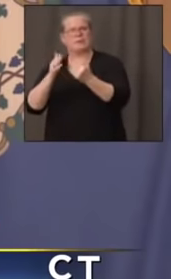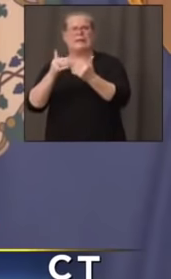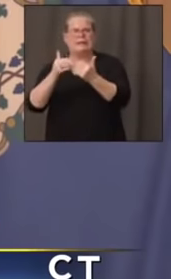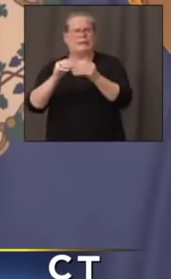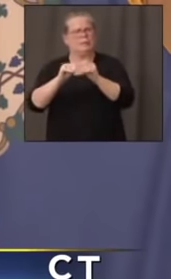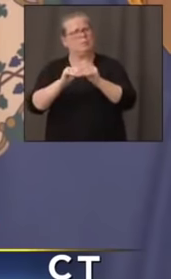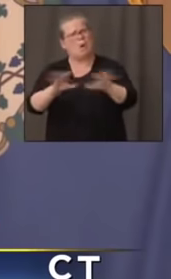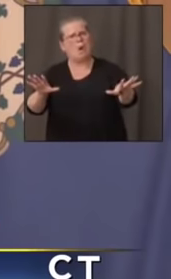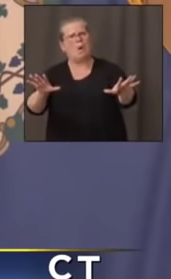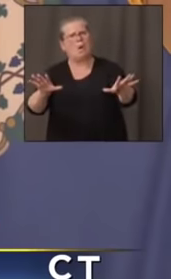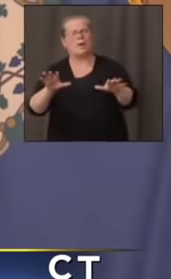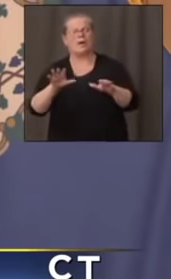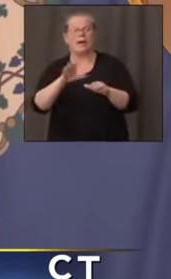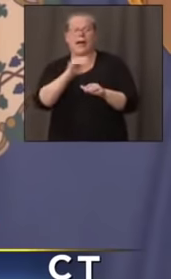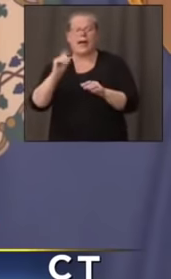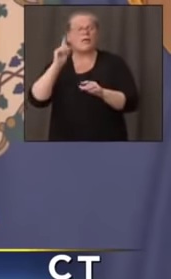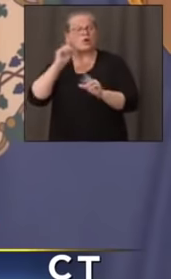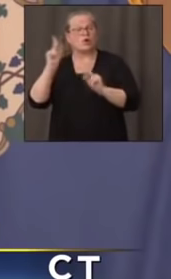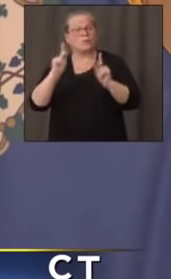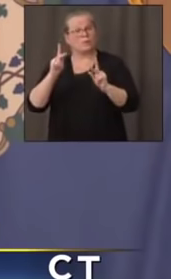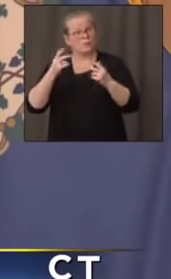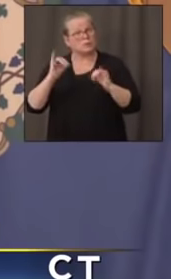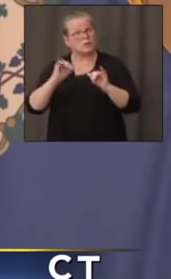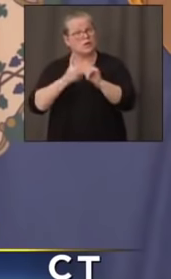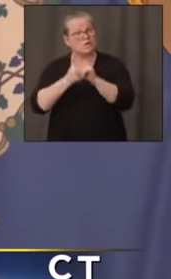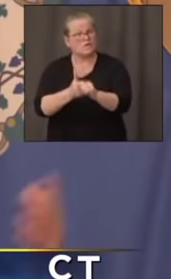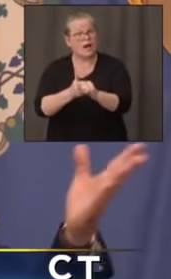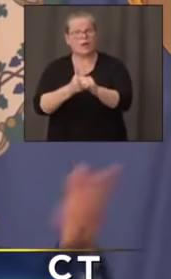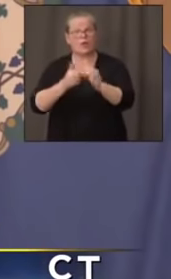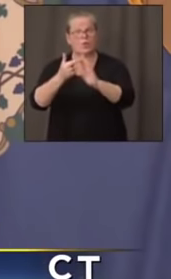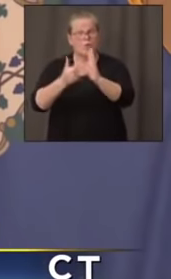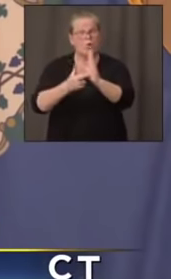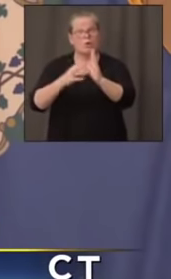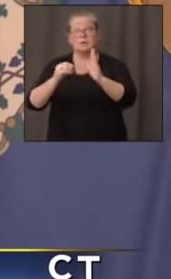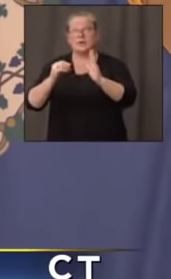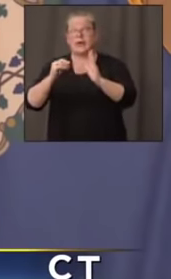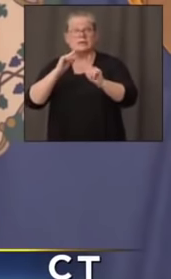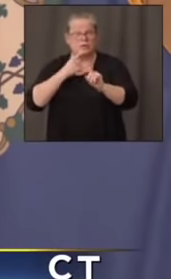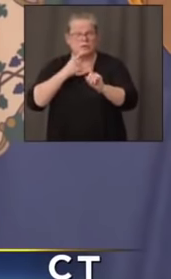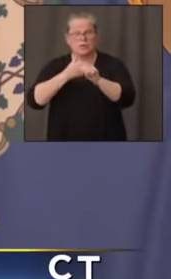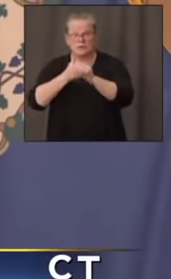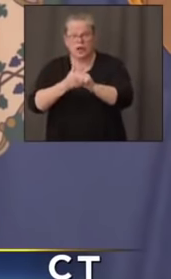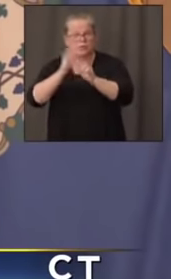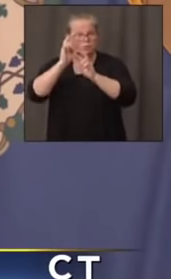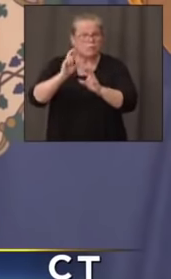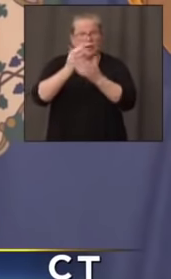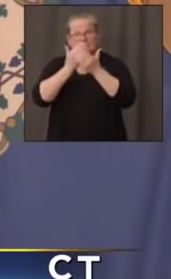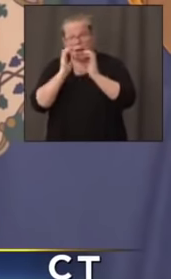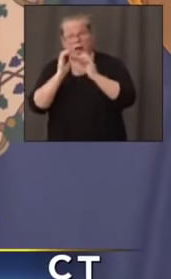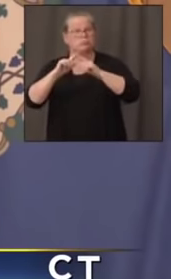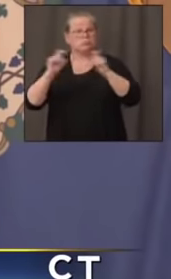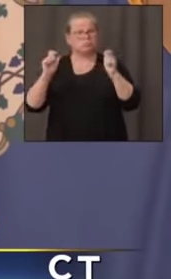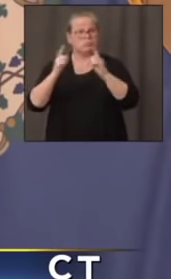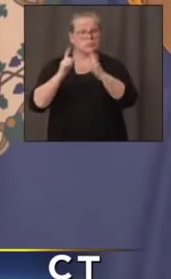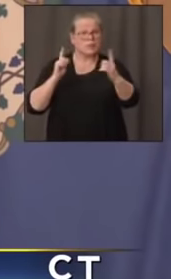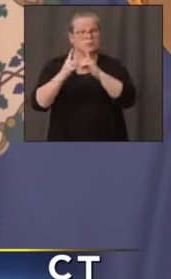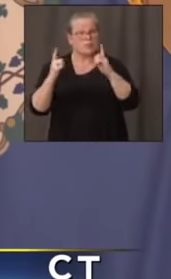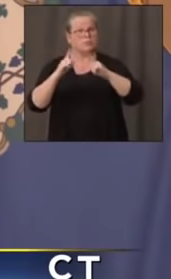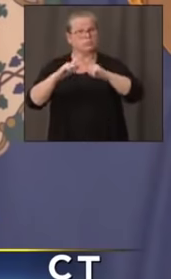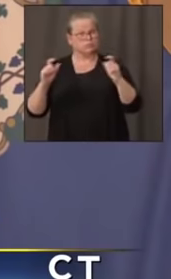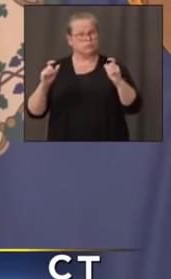people still paying attention to the protocols and taking it seriously with a lot of warm weather out there? And a relatively